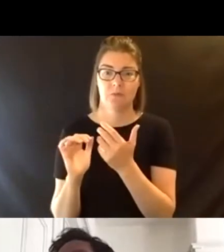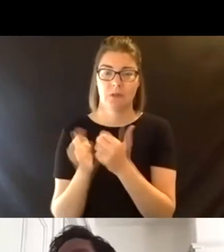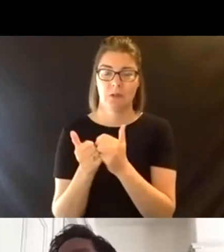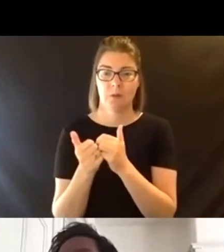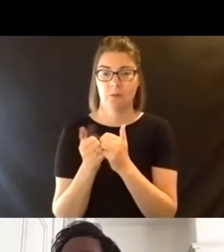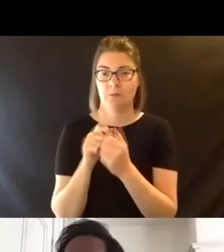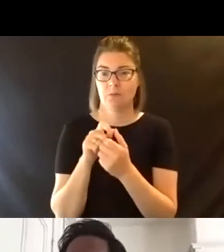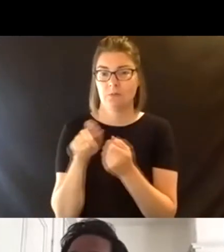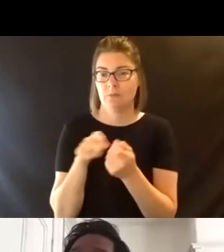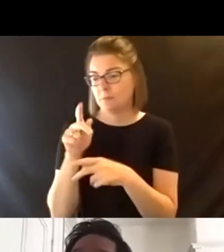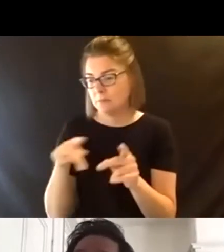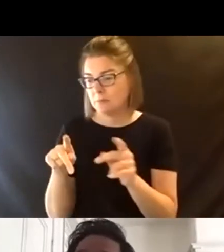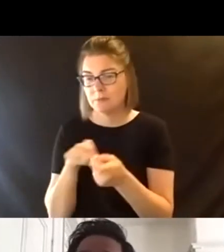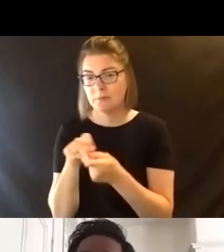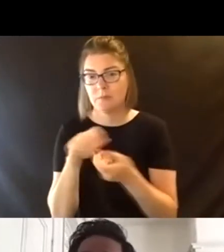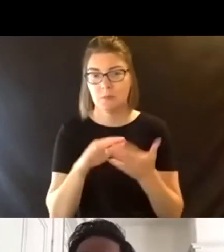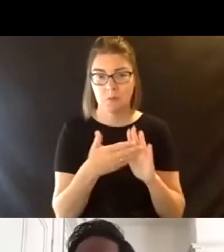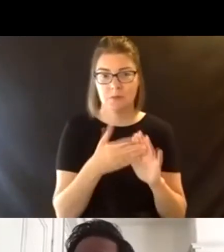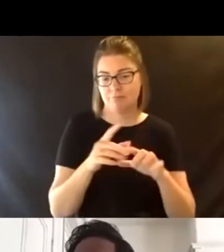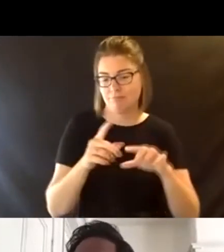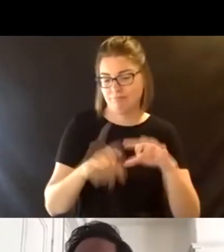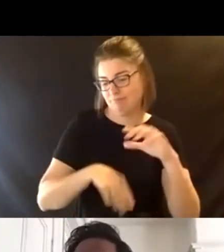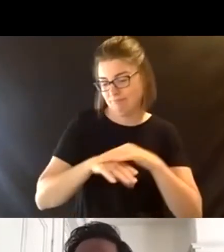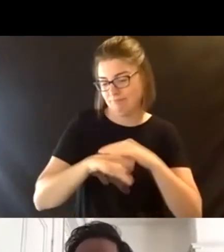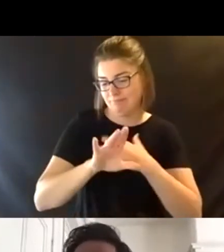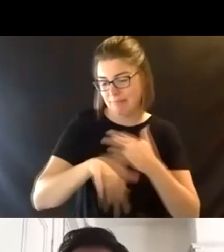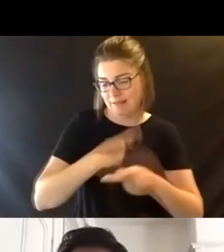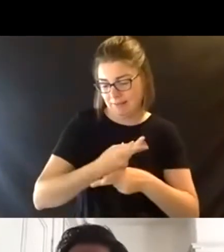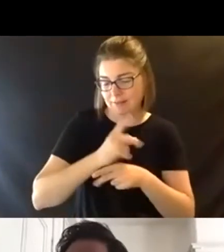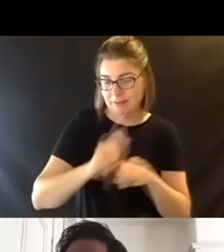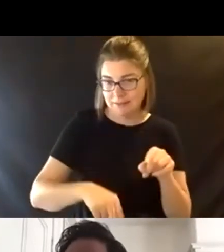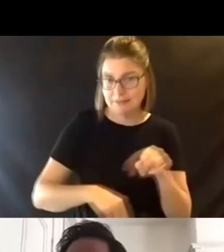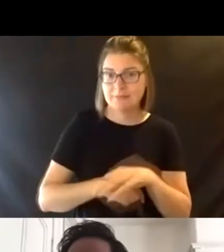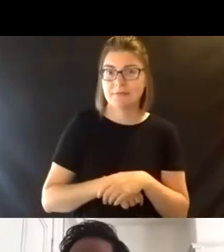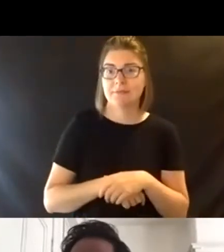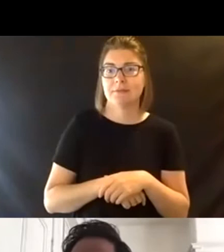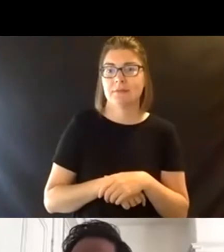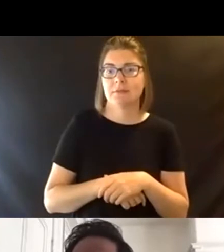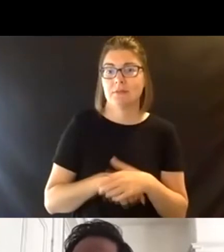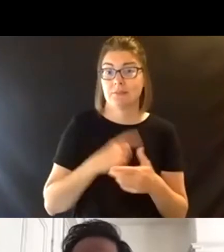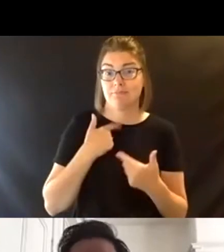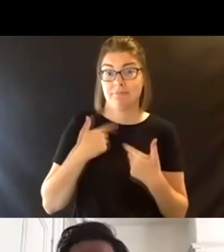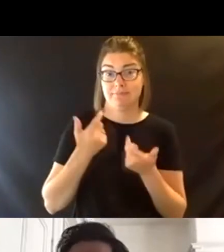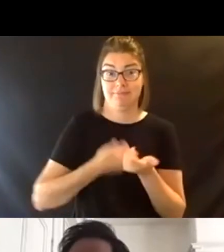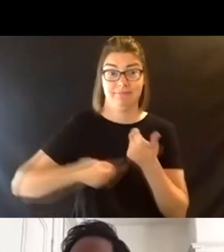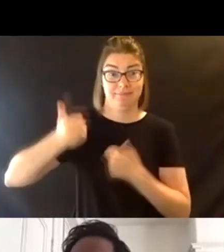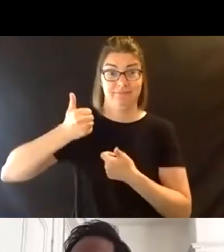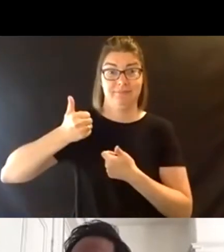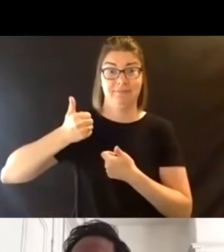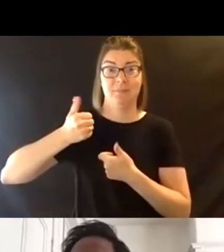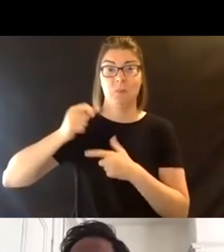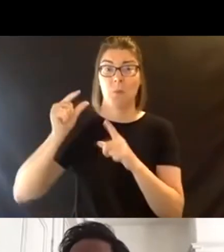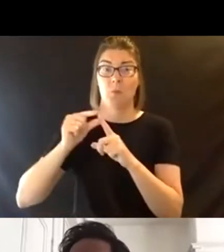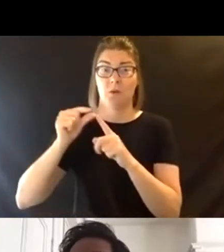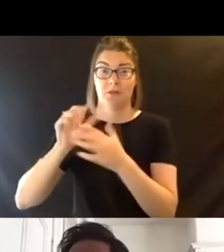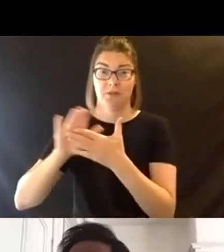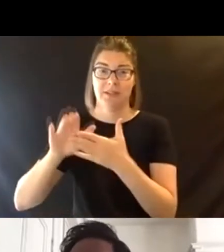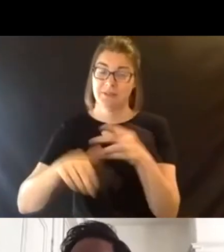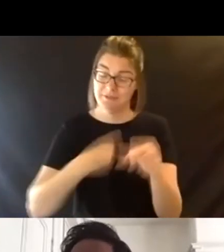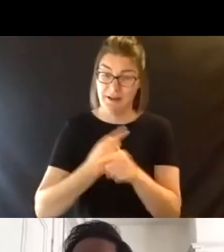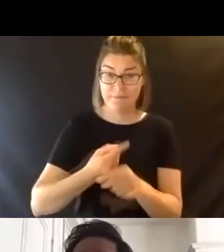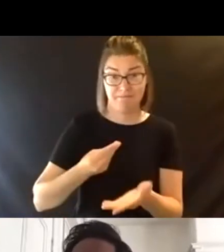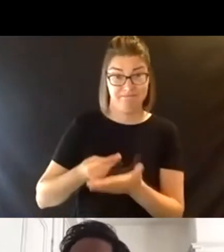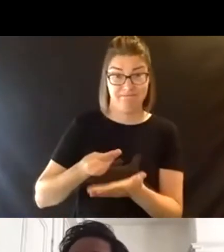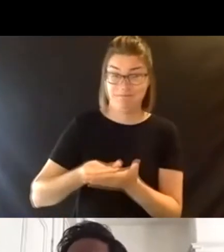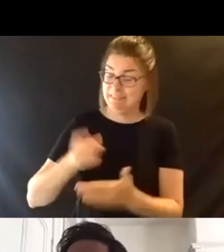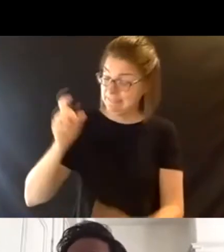in certain communities can actually have access to that care. And definitely as an executive director, words are nice, but we need funding